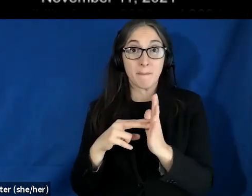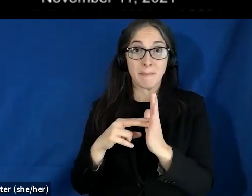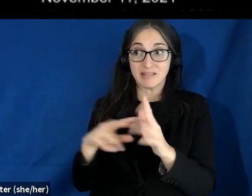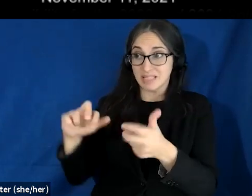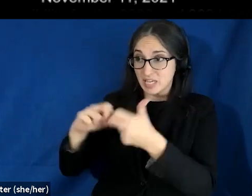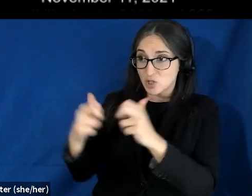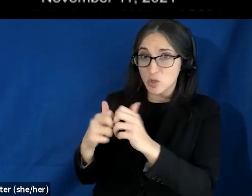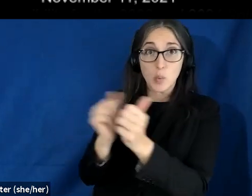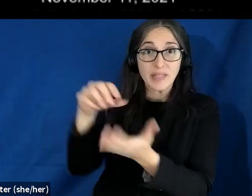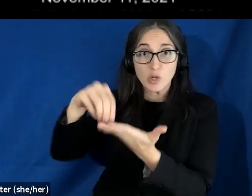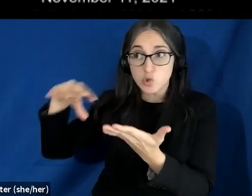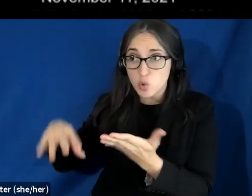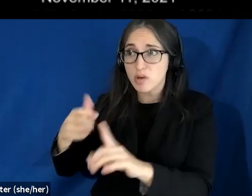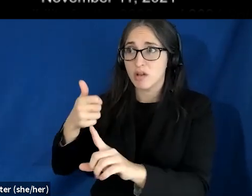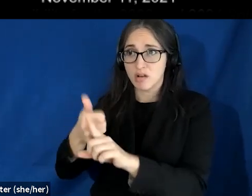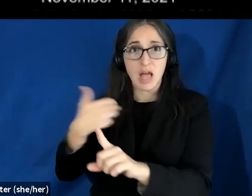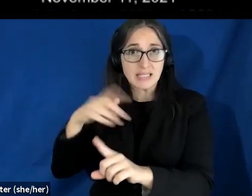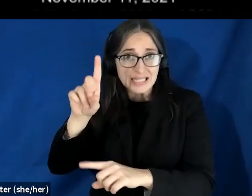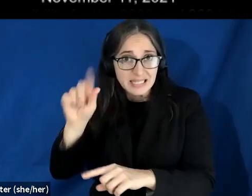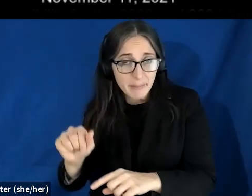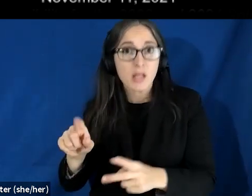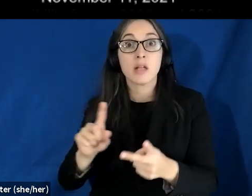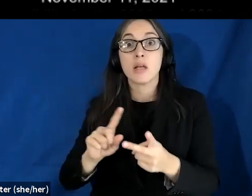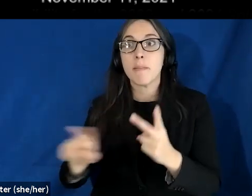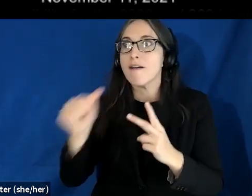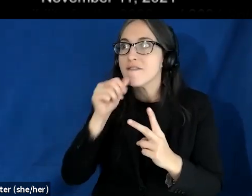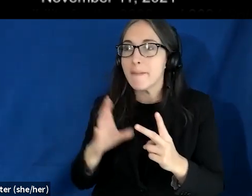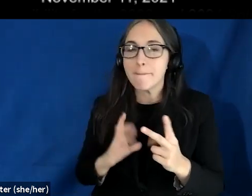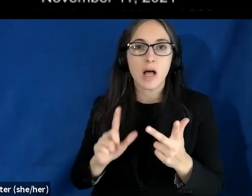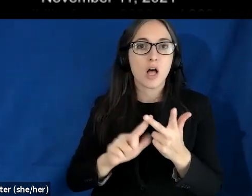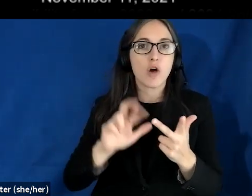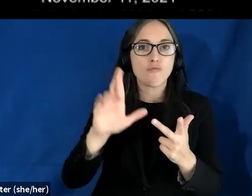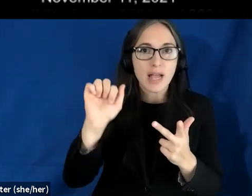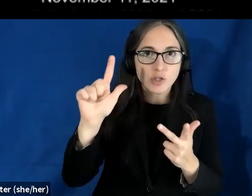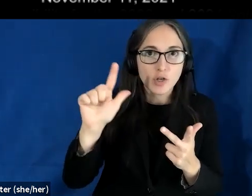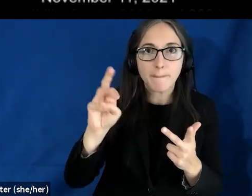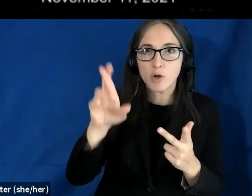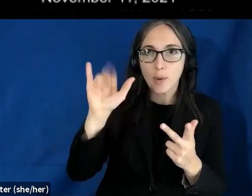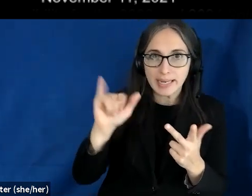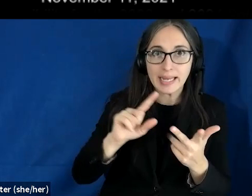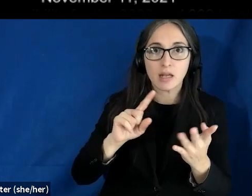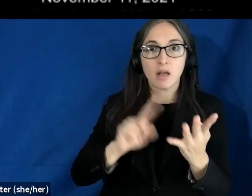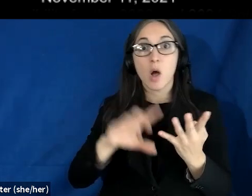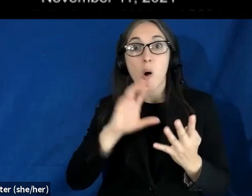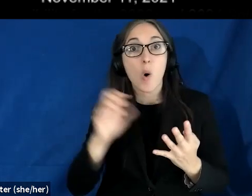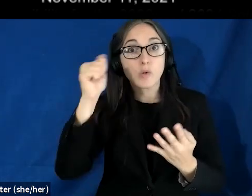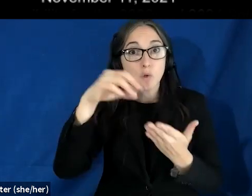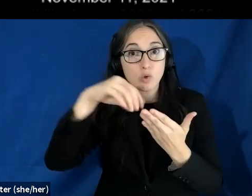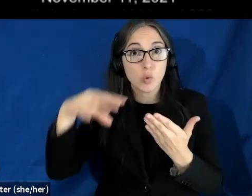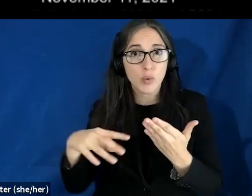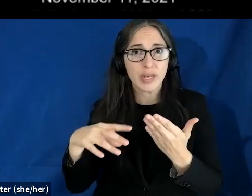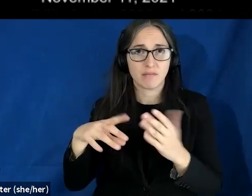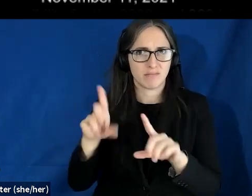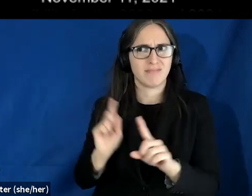type of disability, but is also female or a racial ethnic minority or an older student. All sorts of diversity